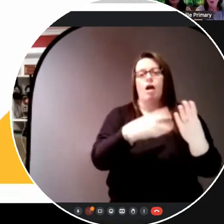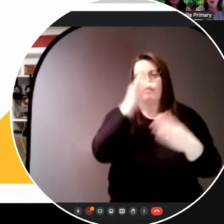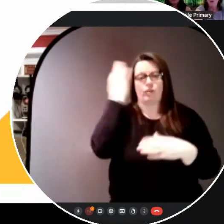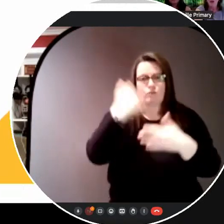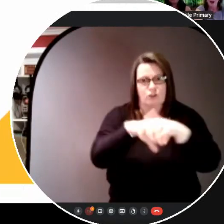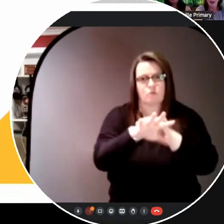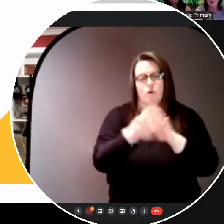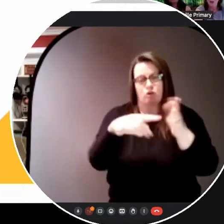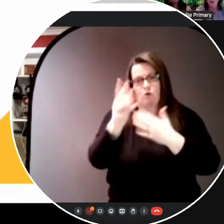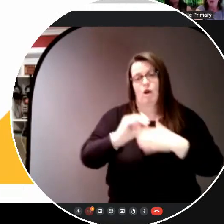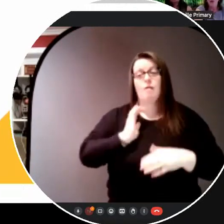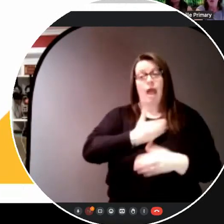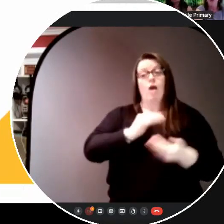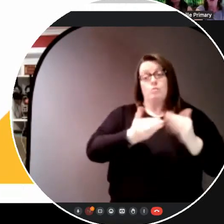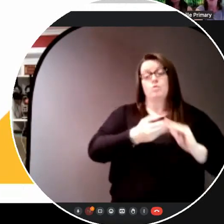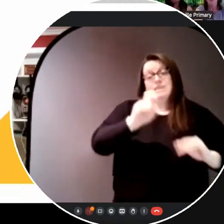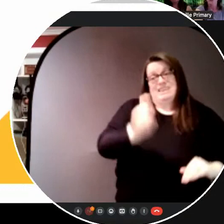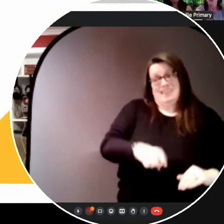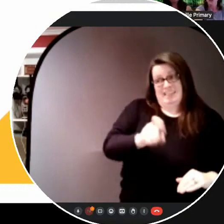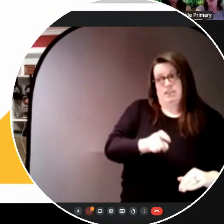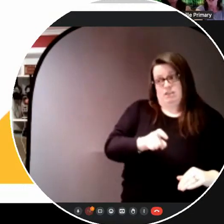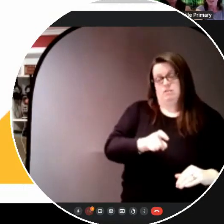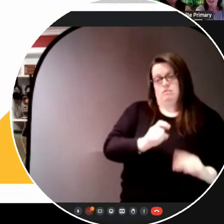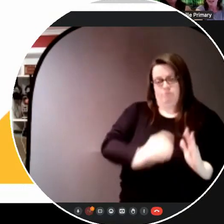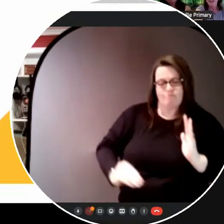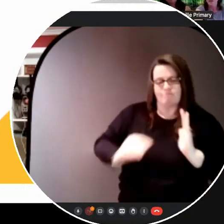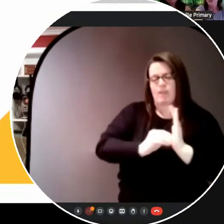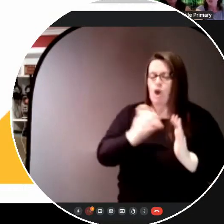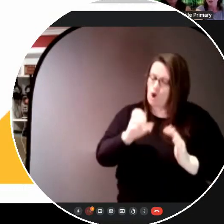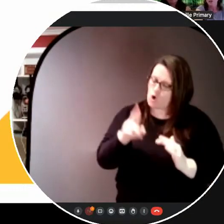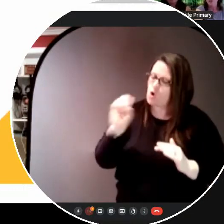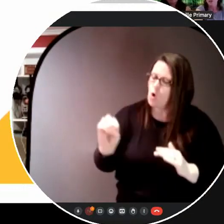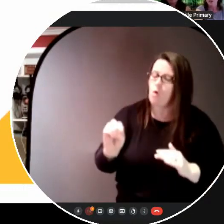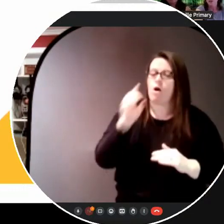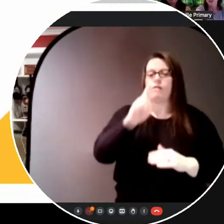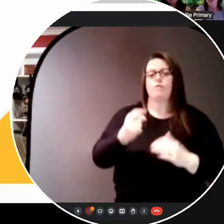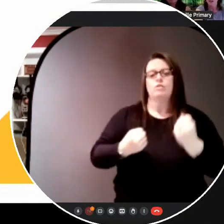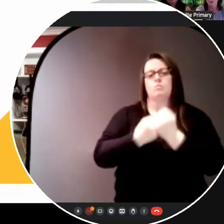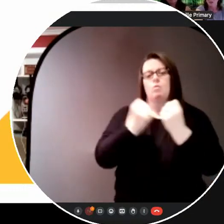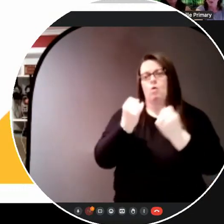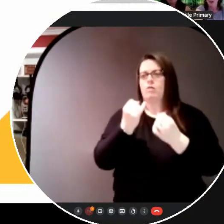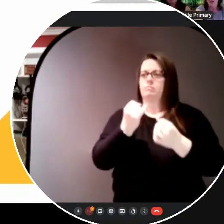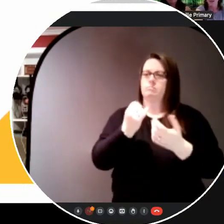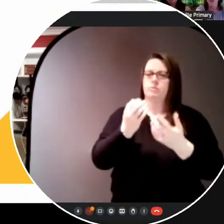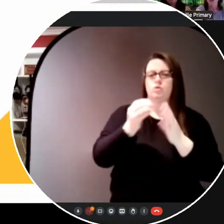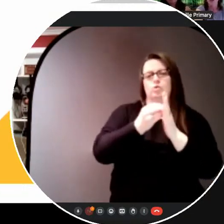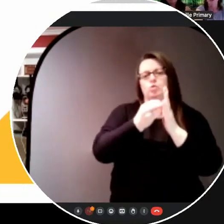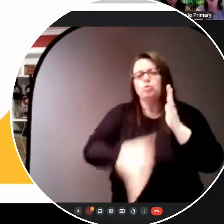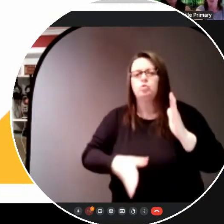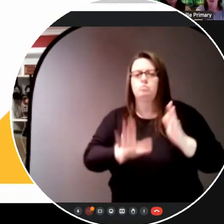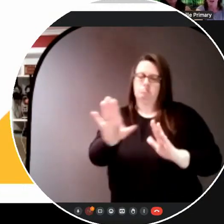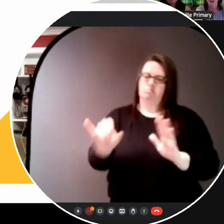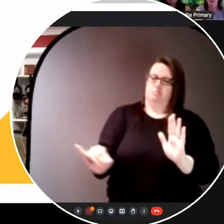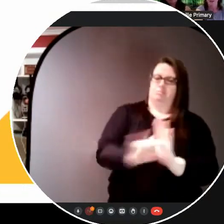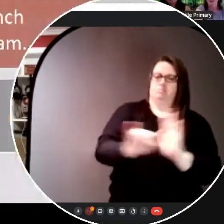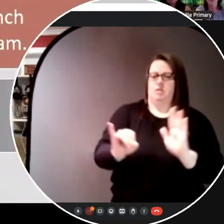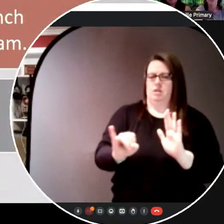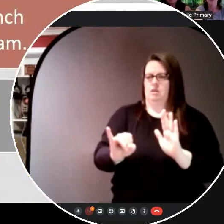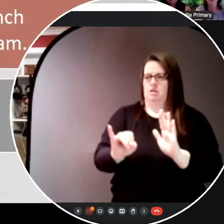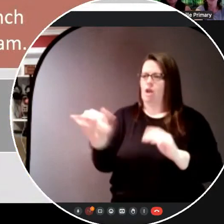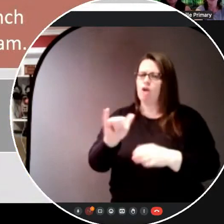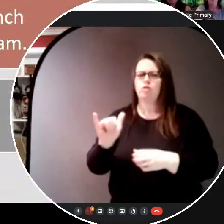immersion program as a core program to support the identity of the students it serves and the community that those students reside